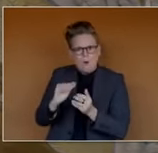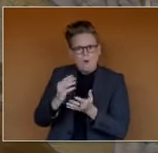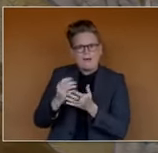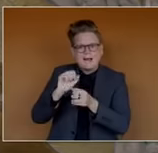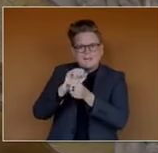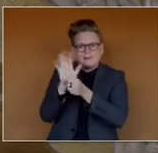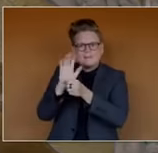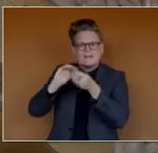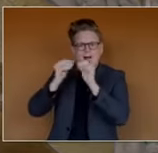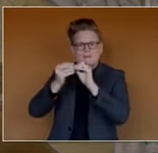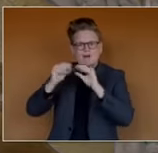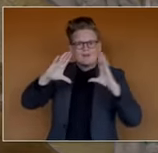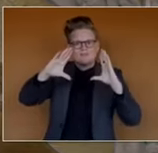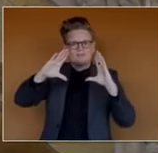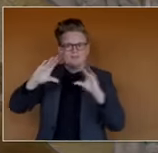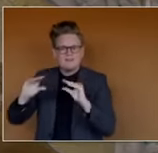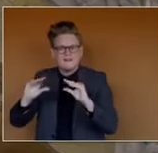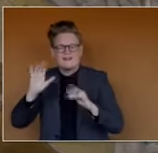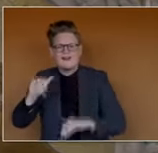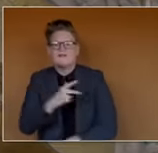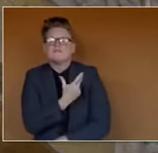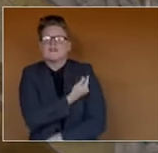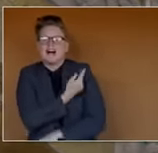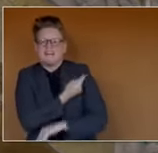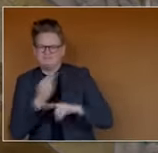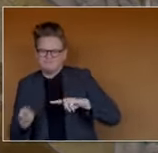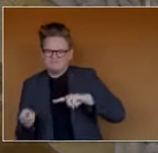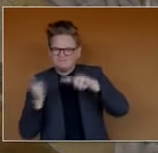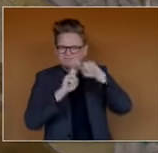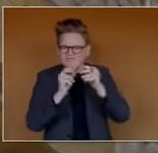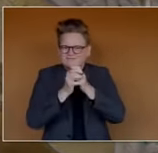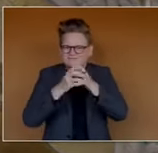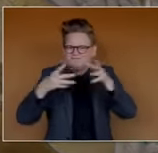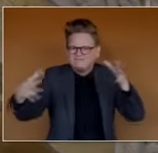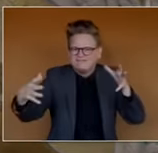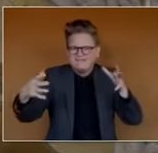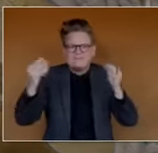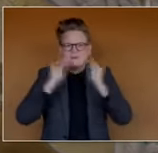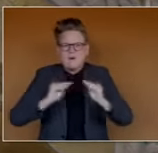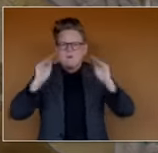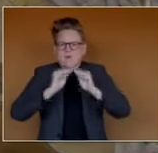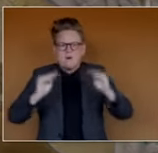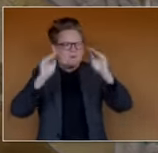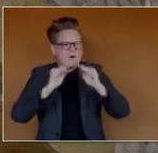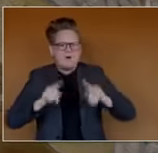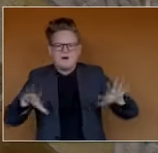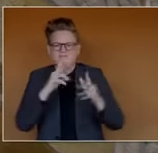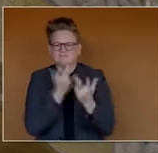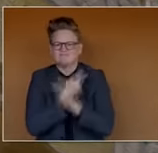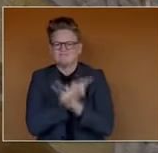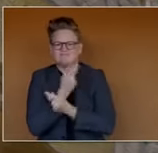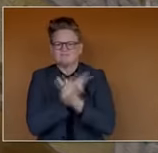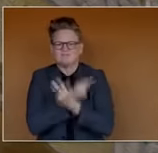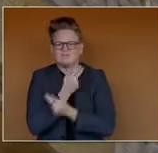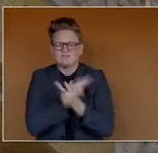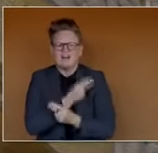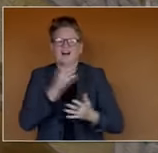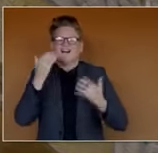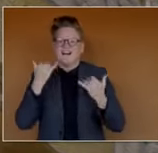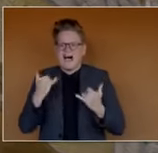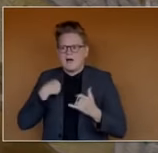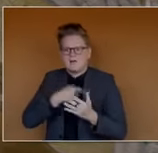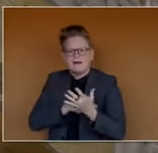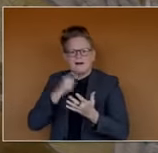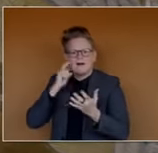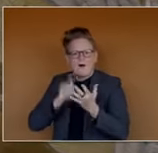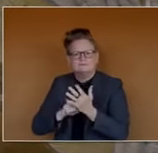rate. We are safer than ever, and we are roaring back, and we are trying and doing our